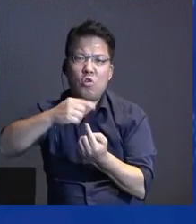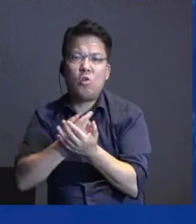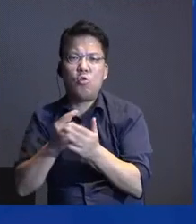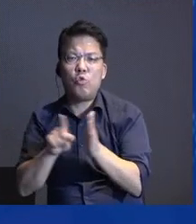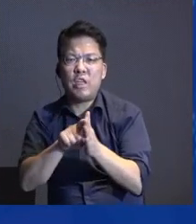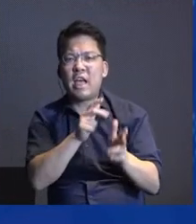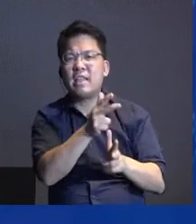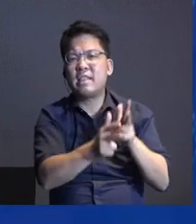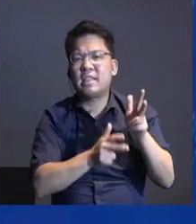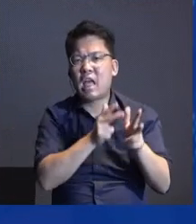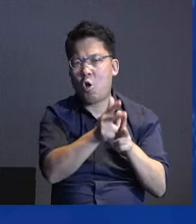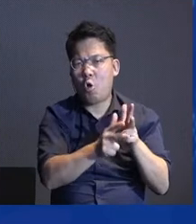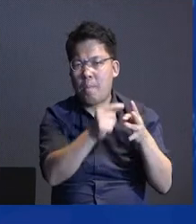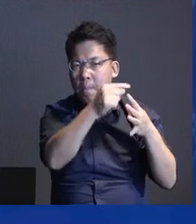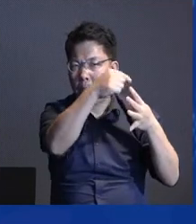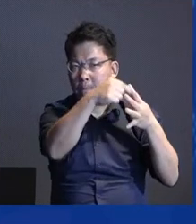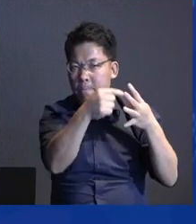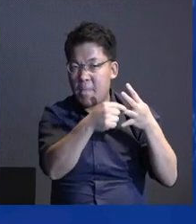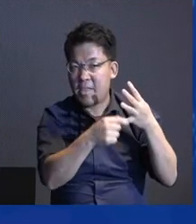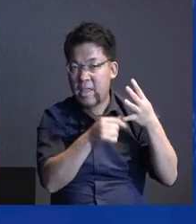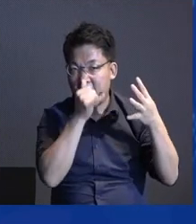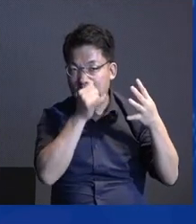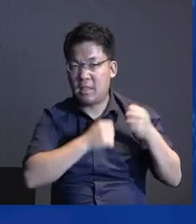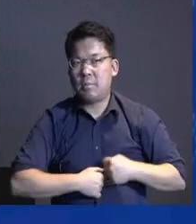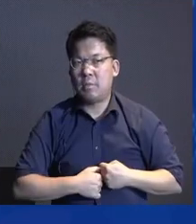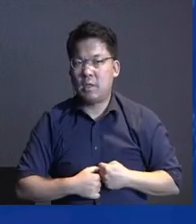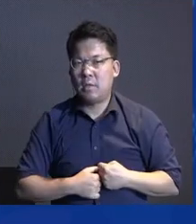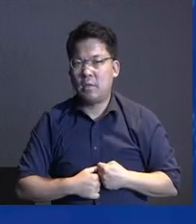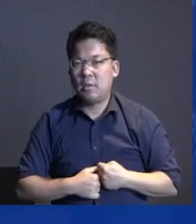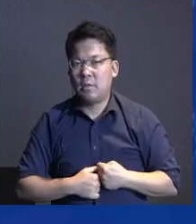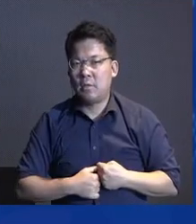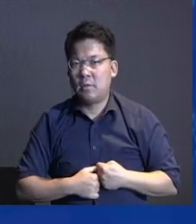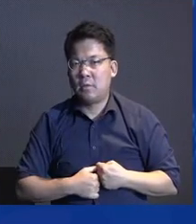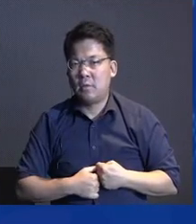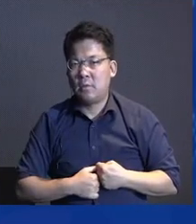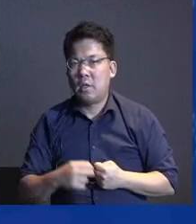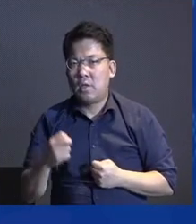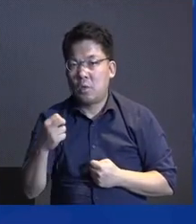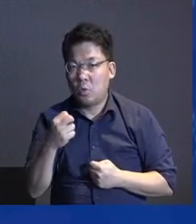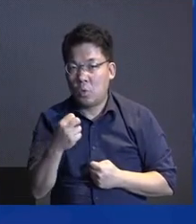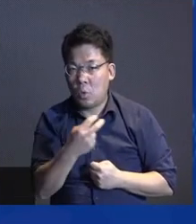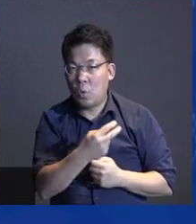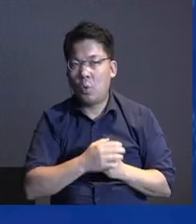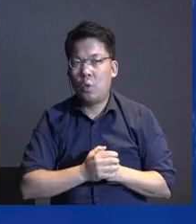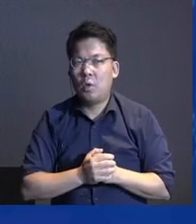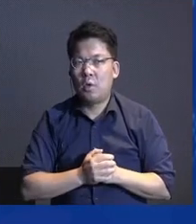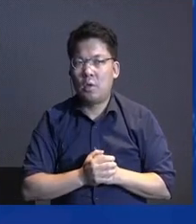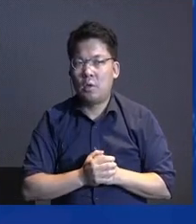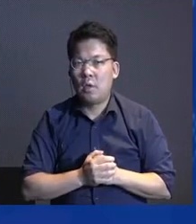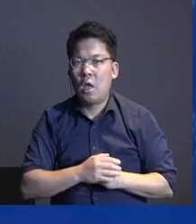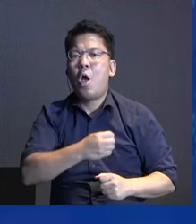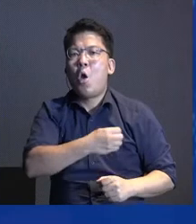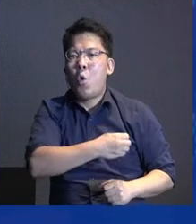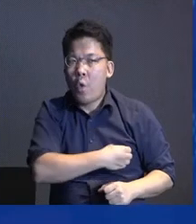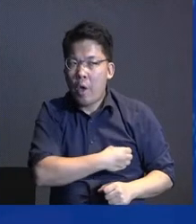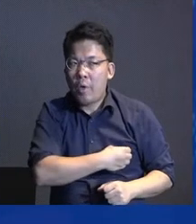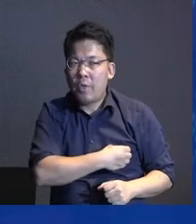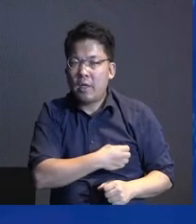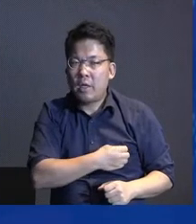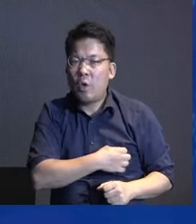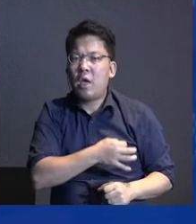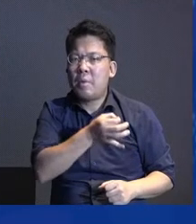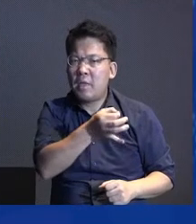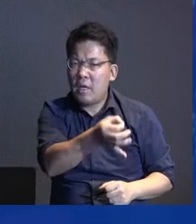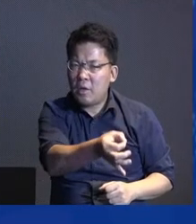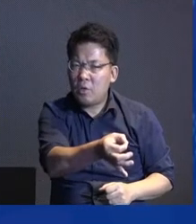clubs will invest in business models, and the in profit from that model will be invested back in the club fund. And these